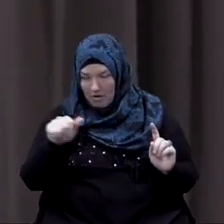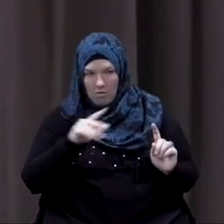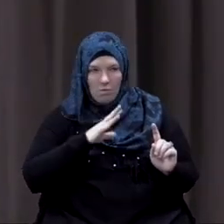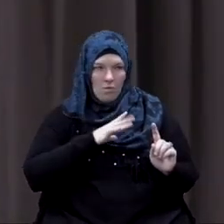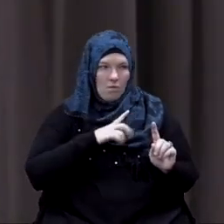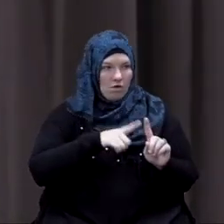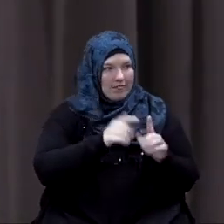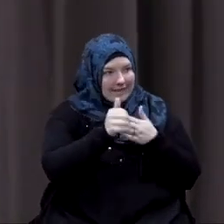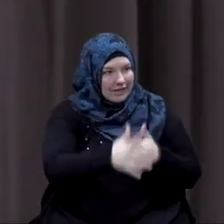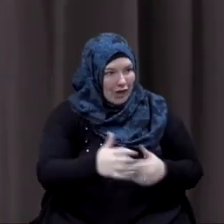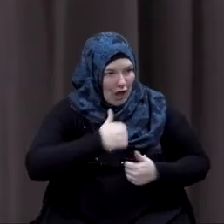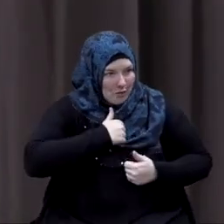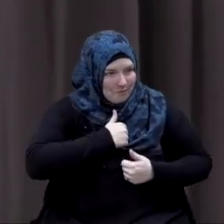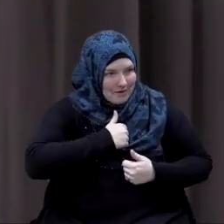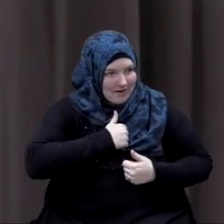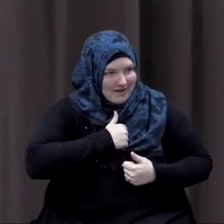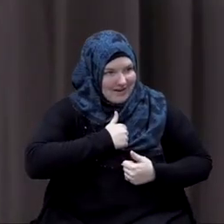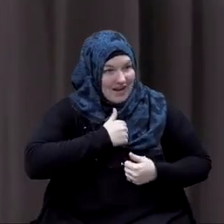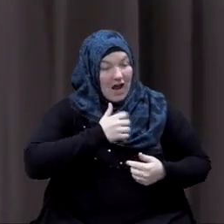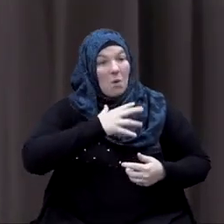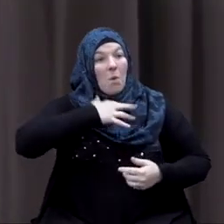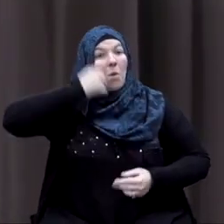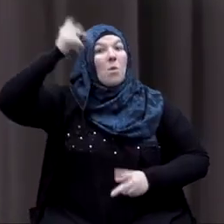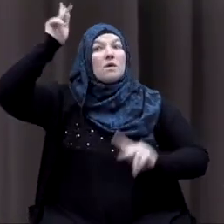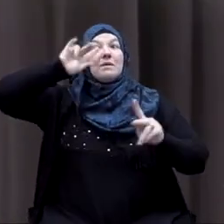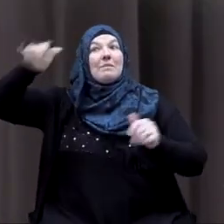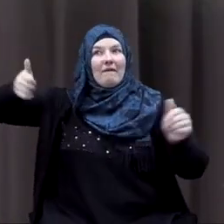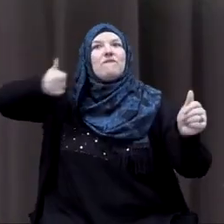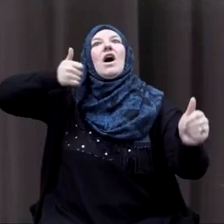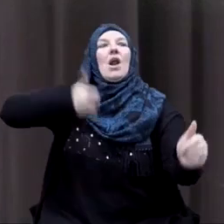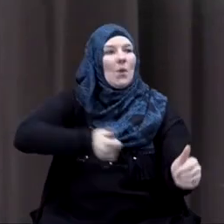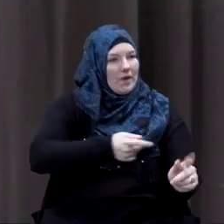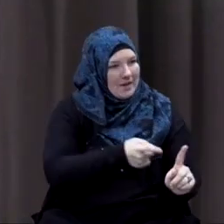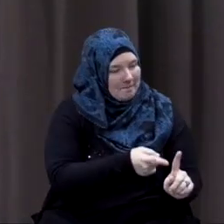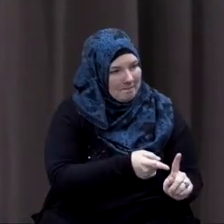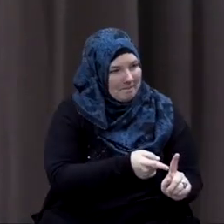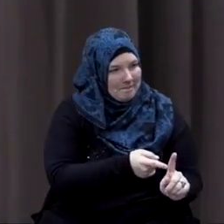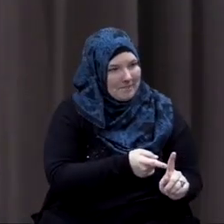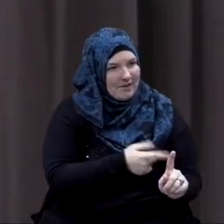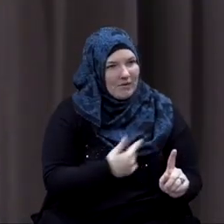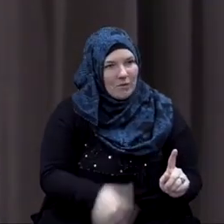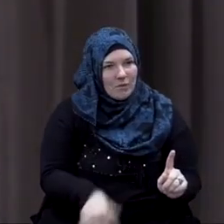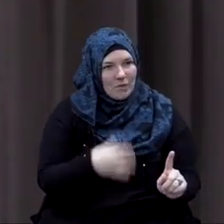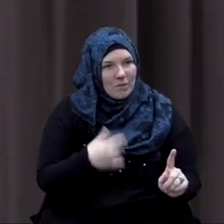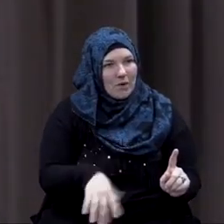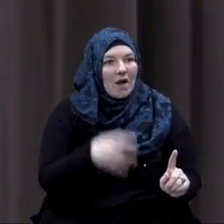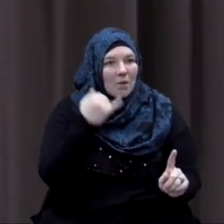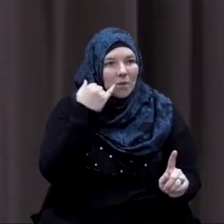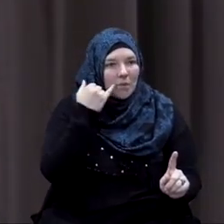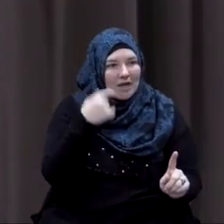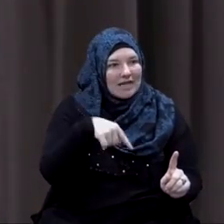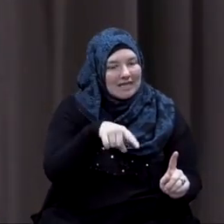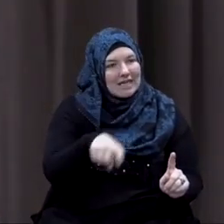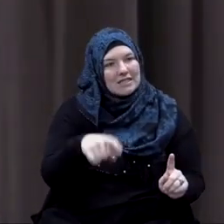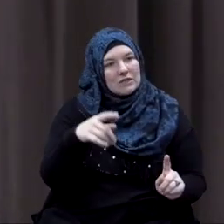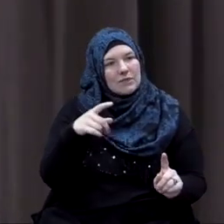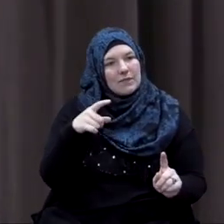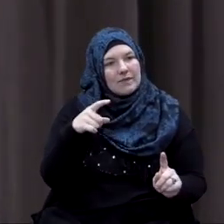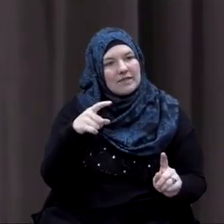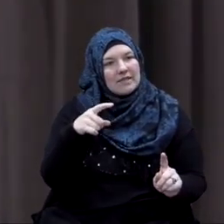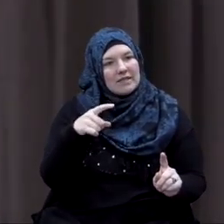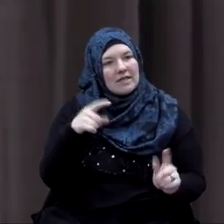our standards, our children will also keep taking a lower position. So we need